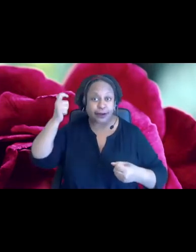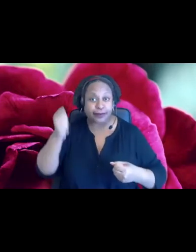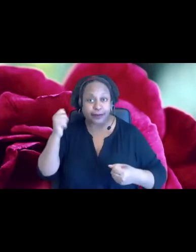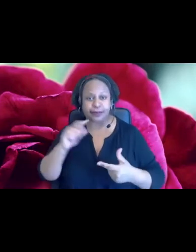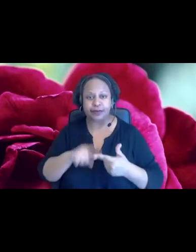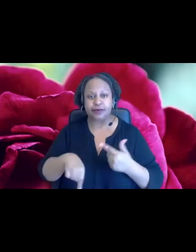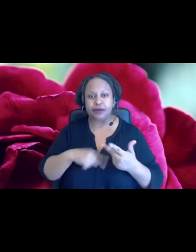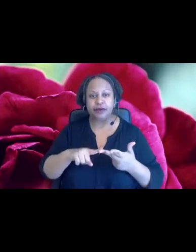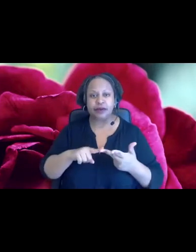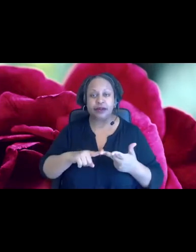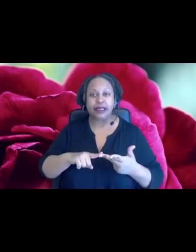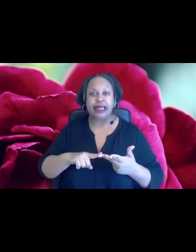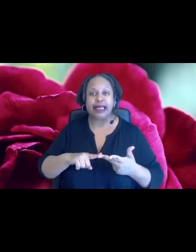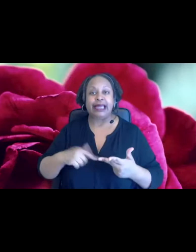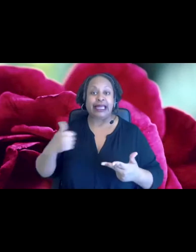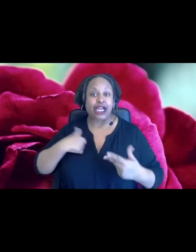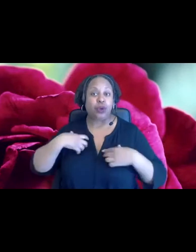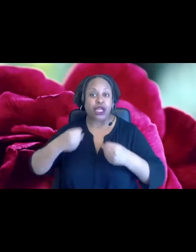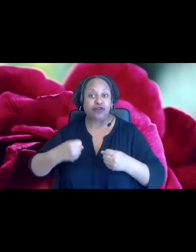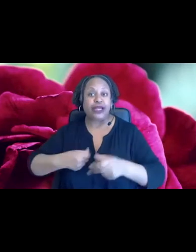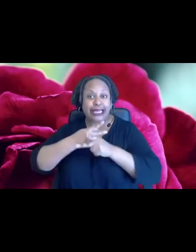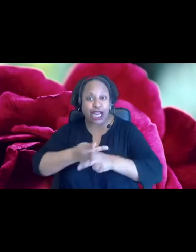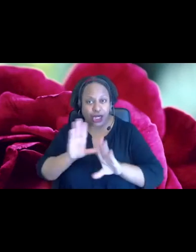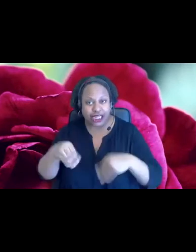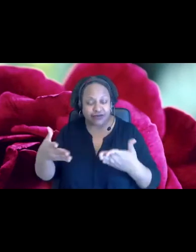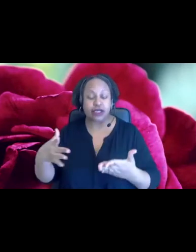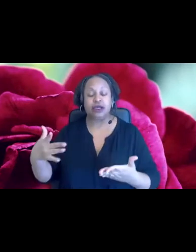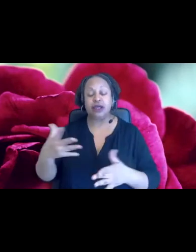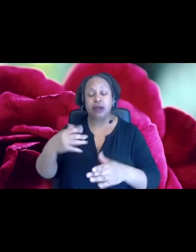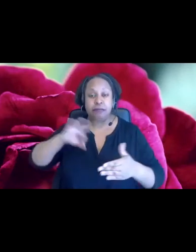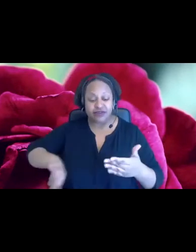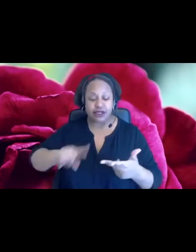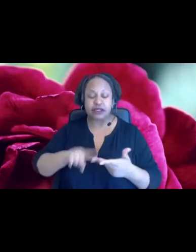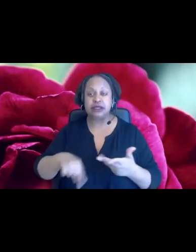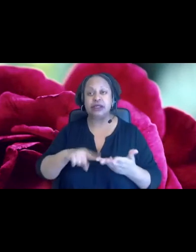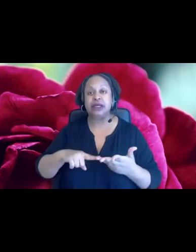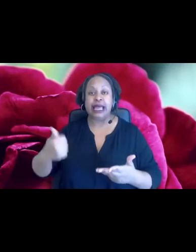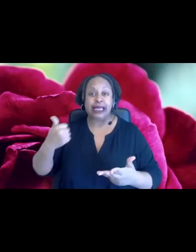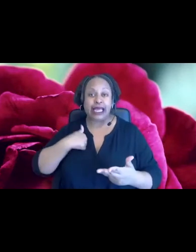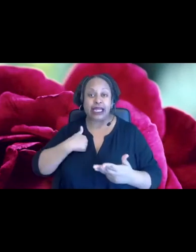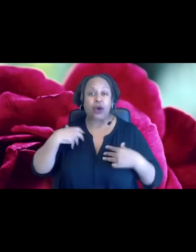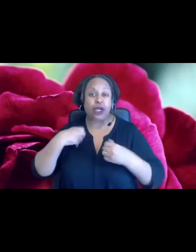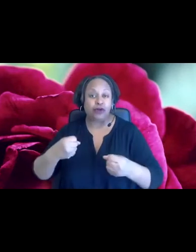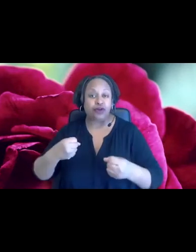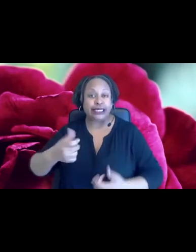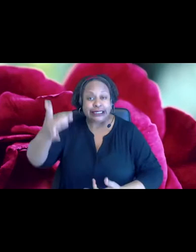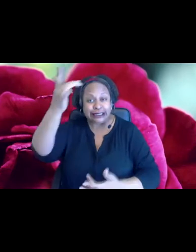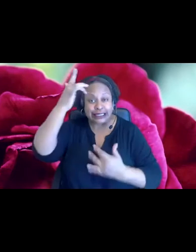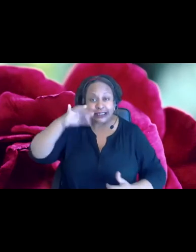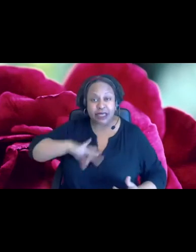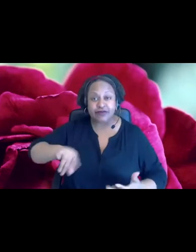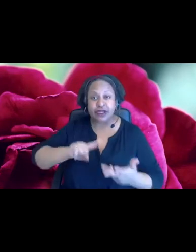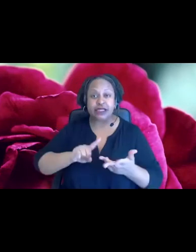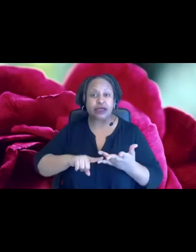Canada Recovery Caregiving Benefit, Canada Recovery Sickness Benefit, or some provincial